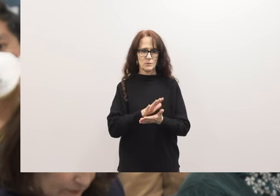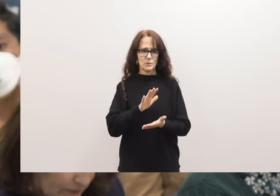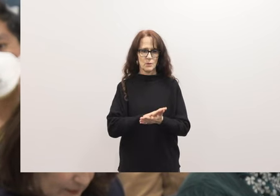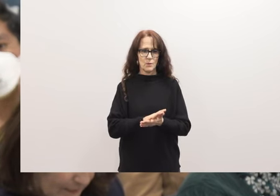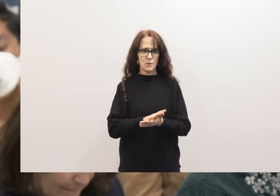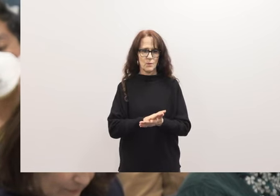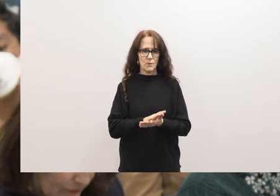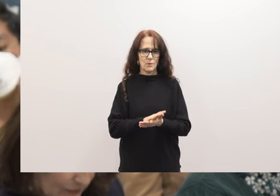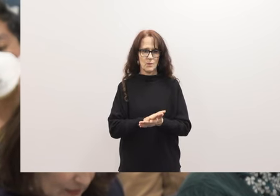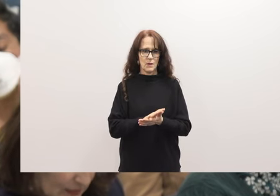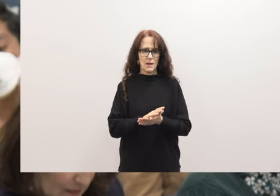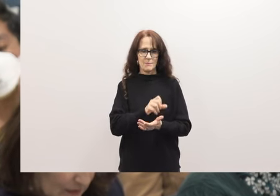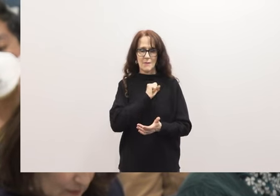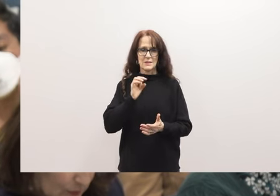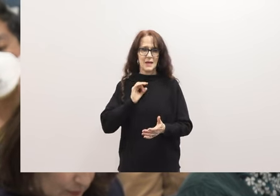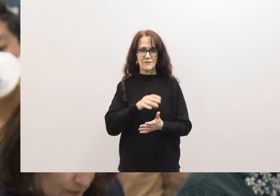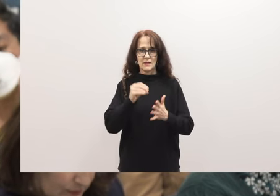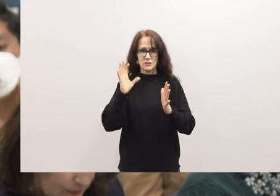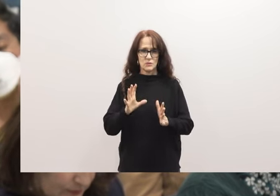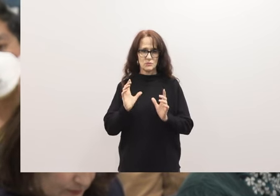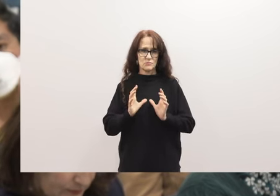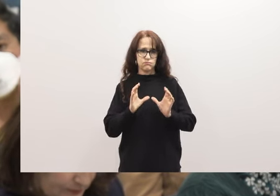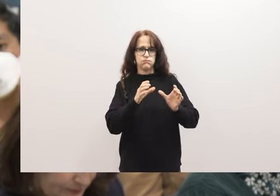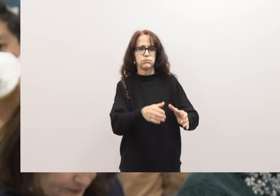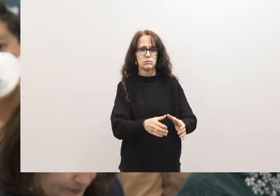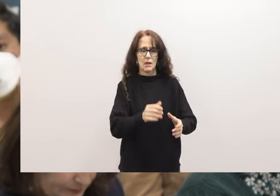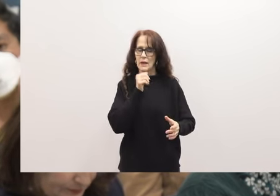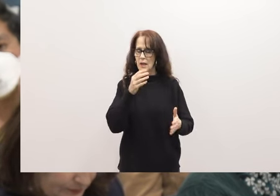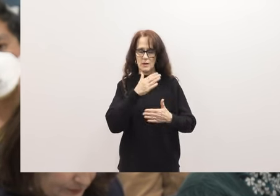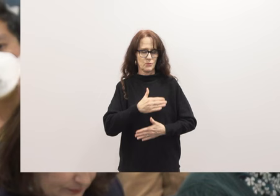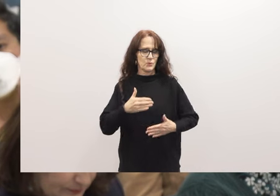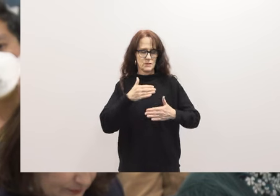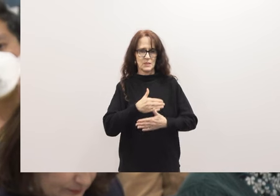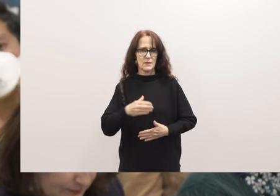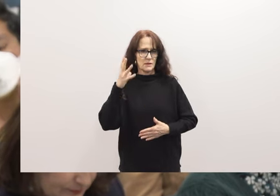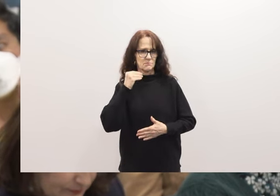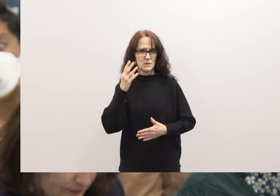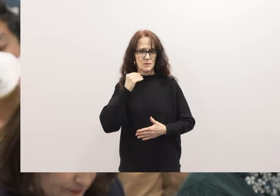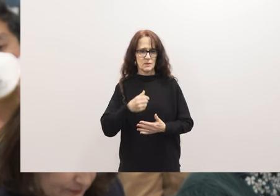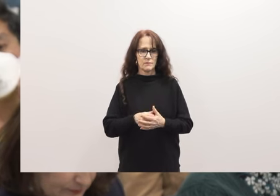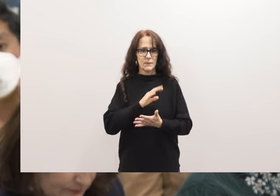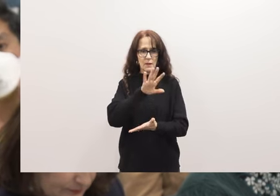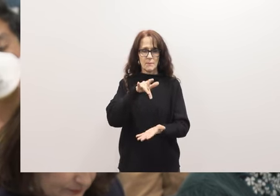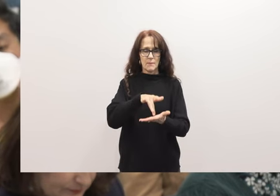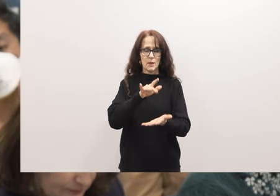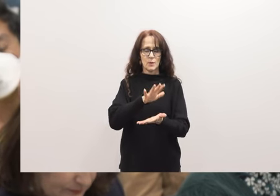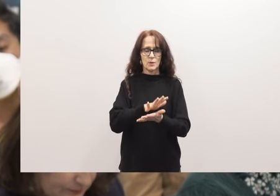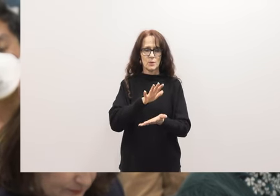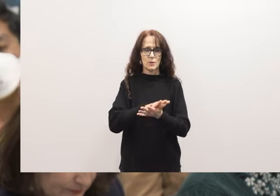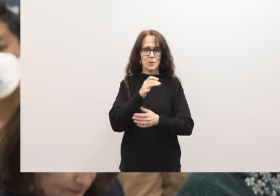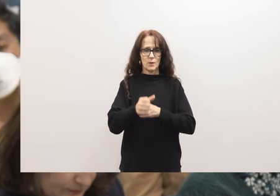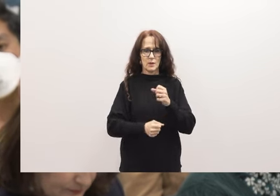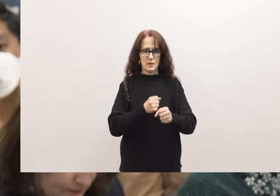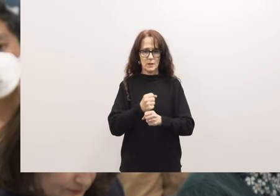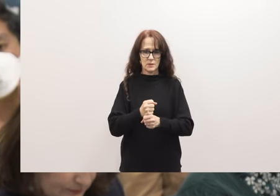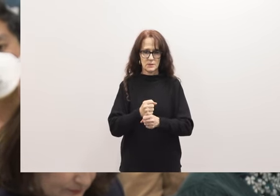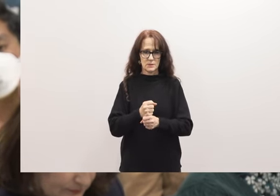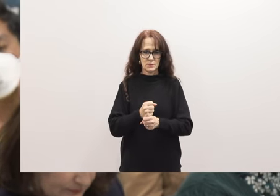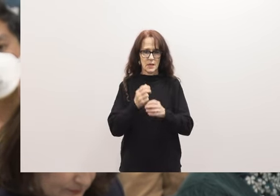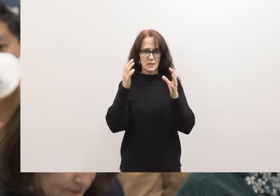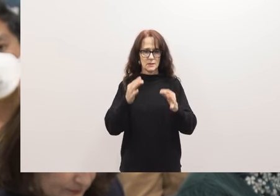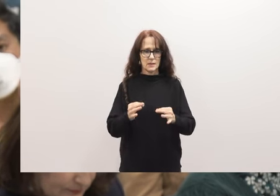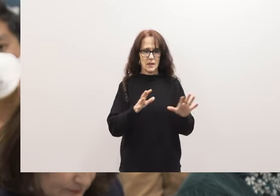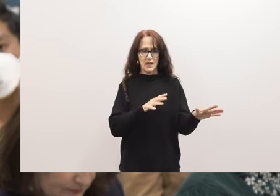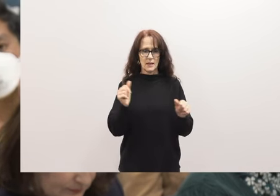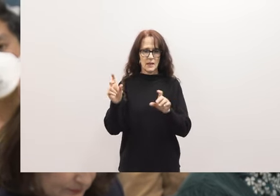me by staff and students that I did not appreciate. So for my middle school's year, I decided to